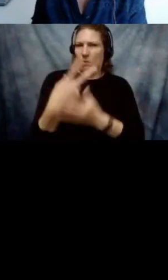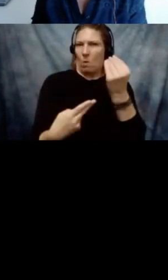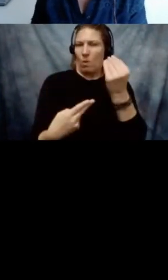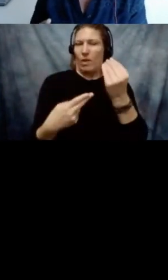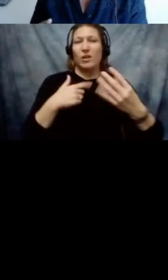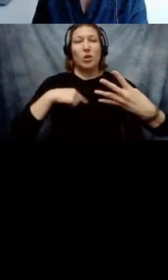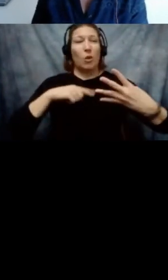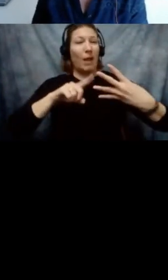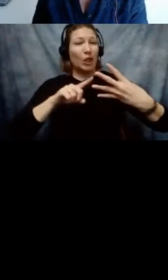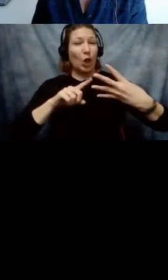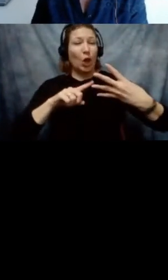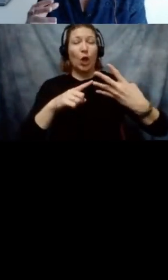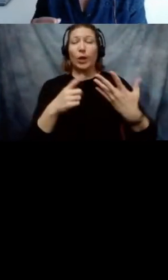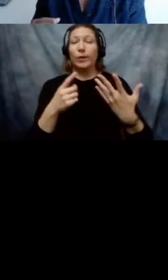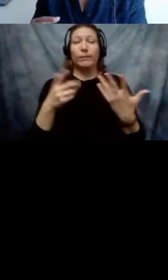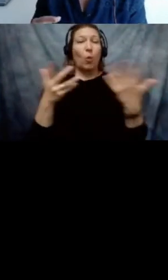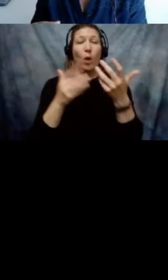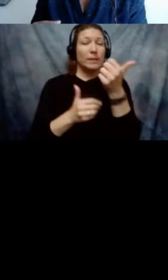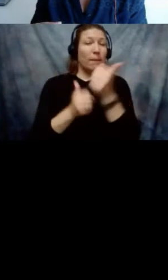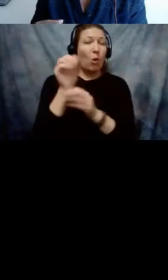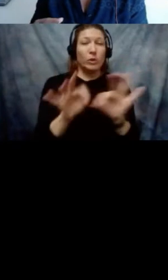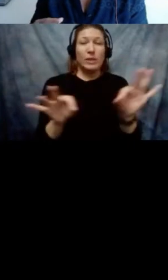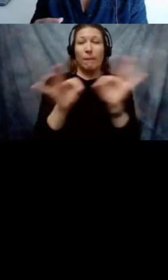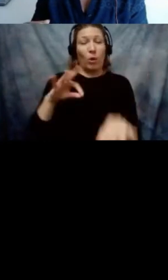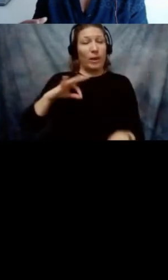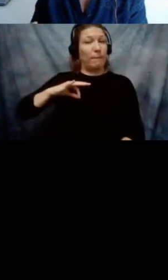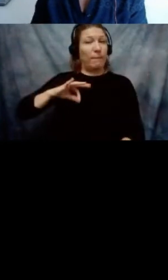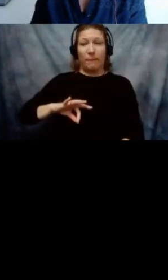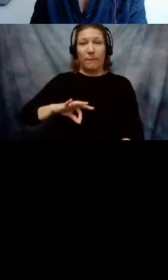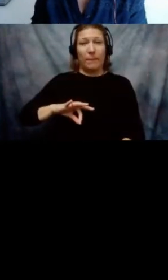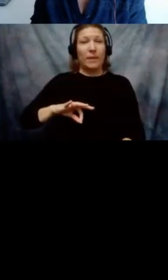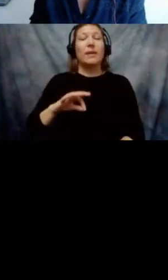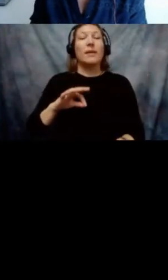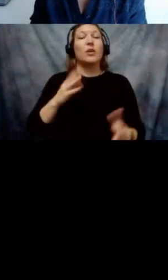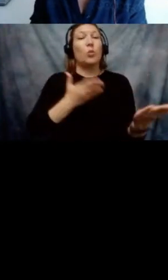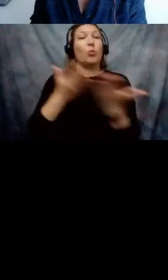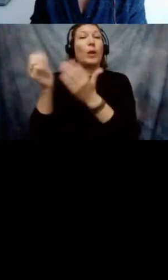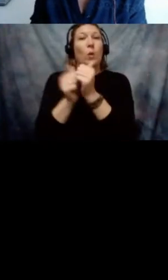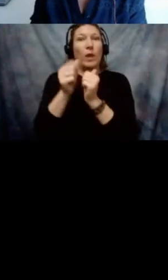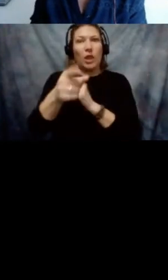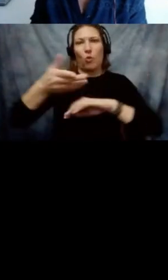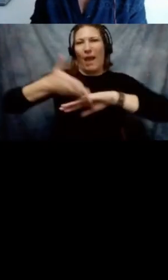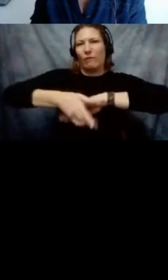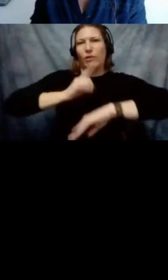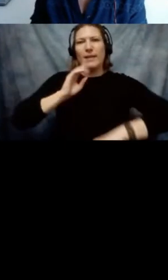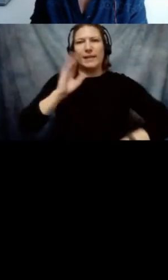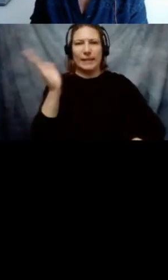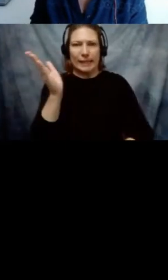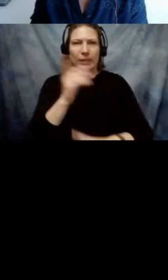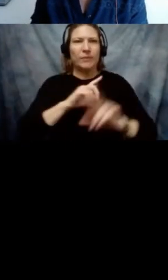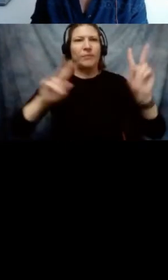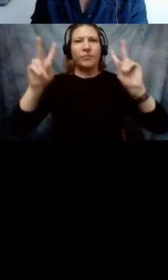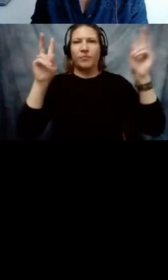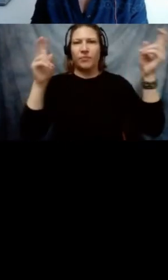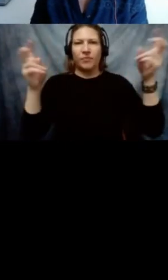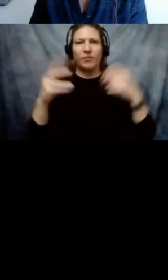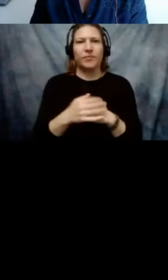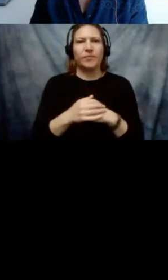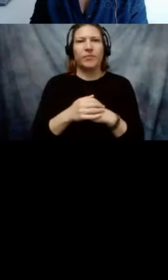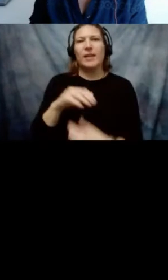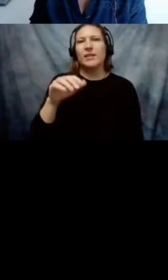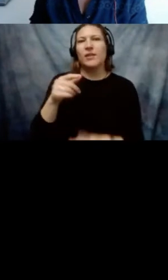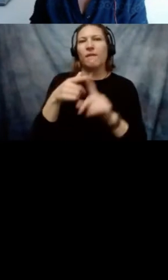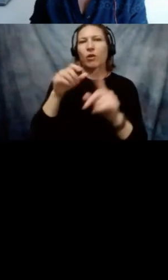from the user experience guru, Steve Krug. And he said, very famously, the one argument for accessibility